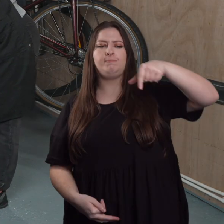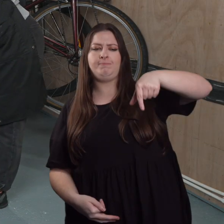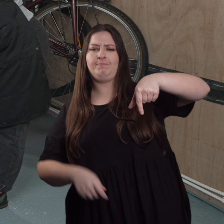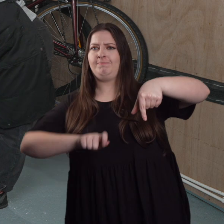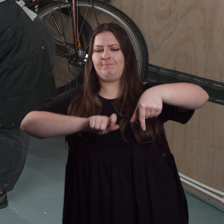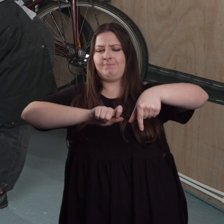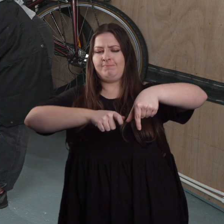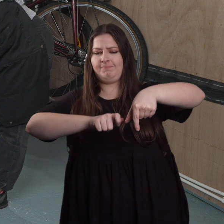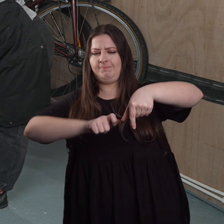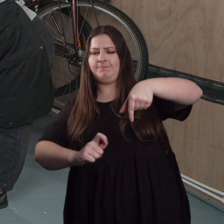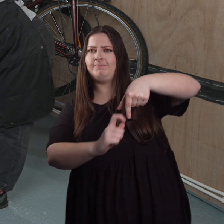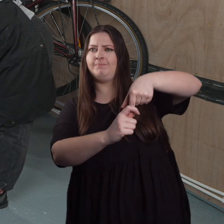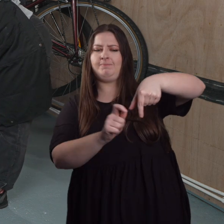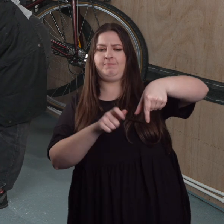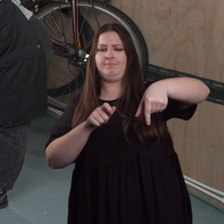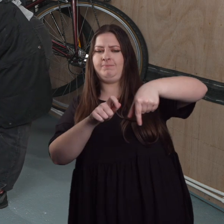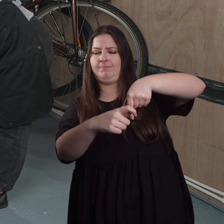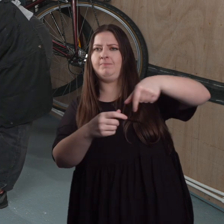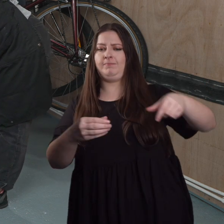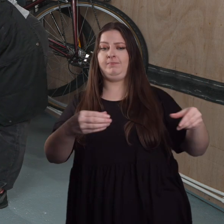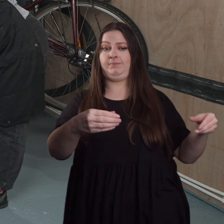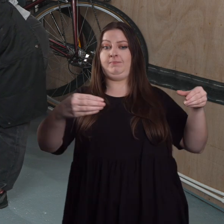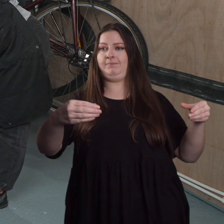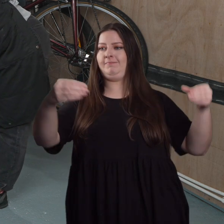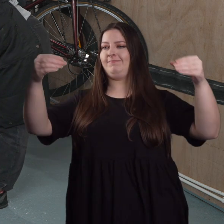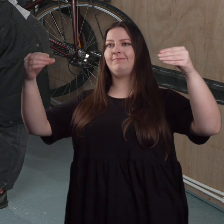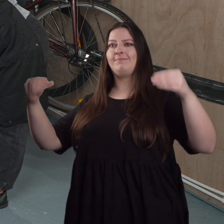Start by releasing the brakes and removing the front wheel.